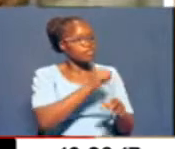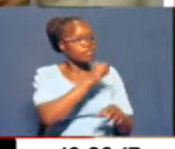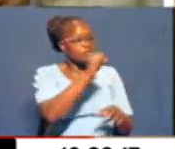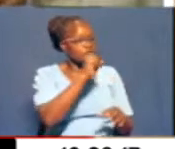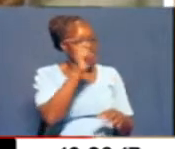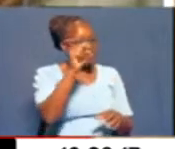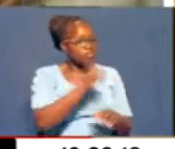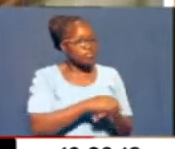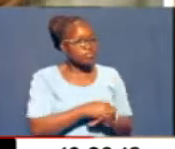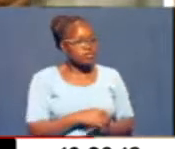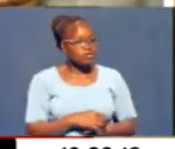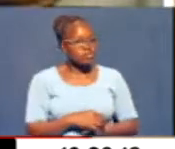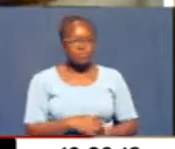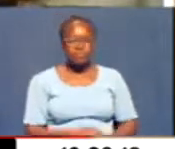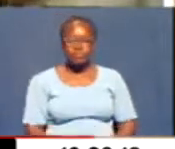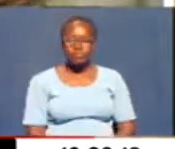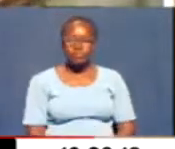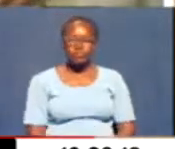Wycliffe.